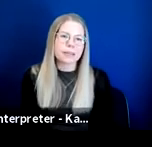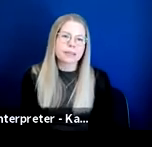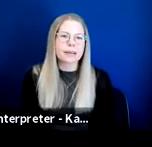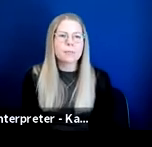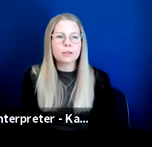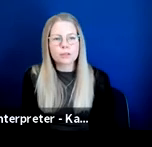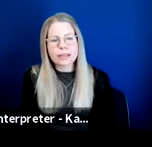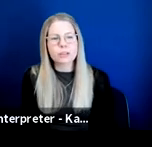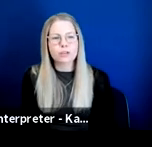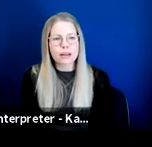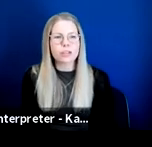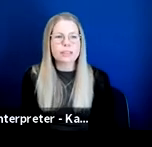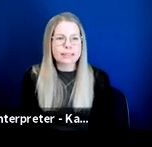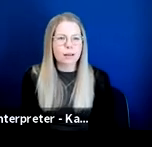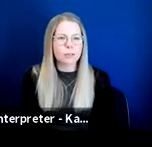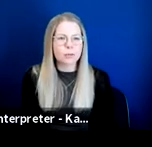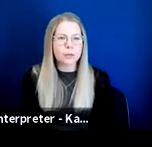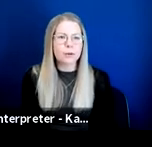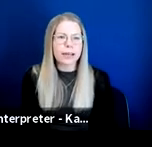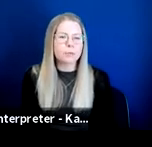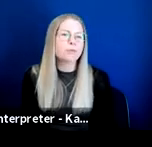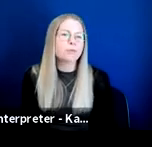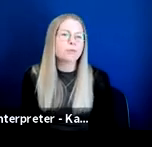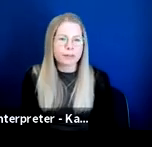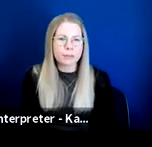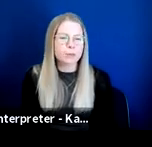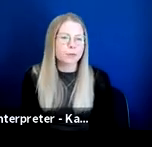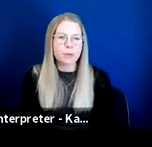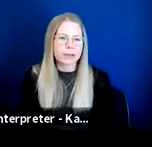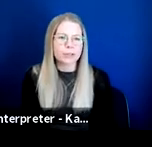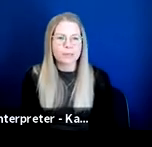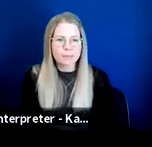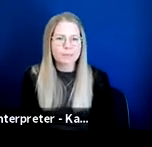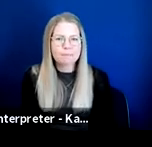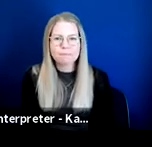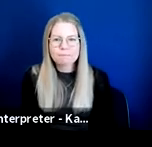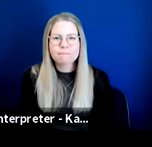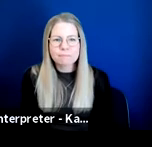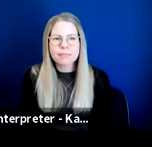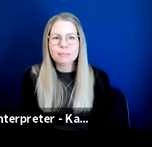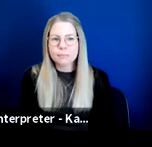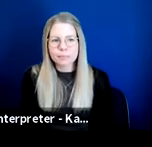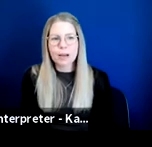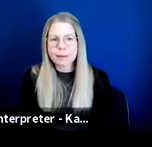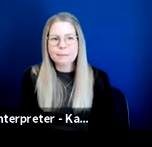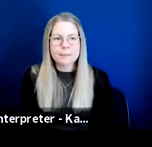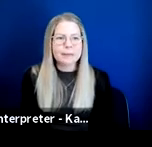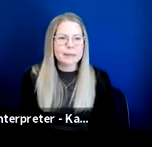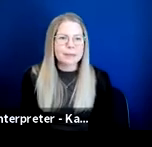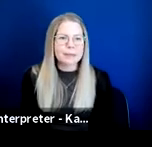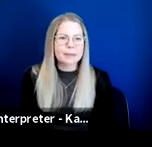So that is communication strategies and how to communicate and improve communications. Got